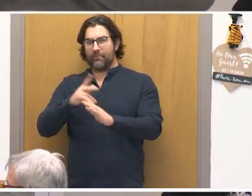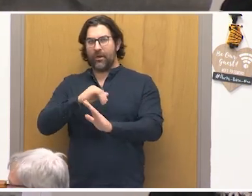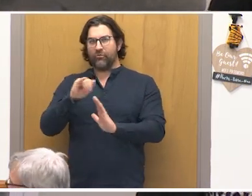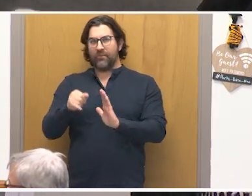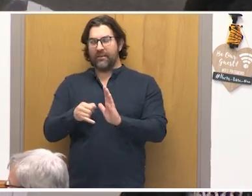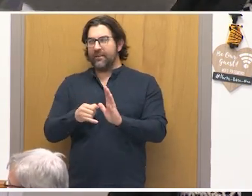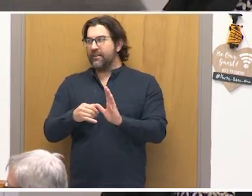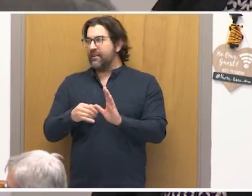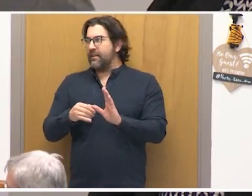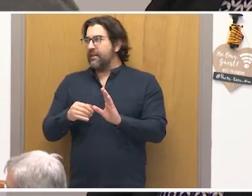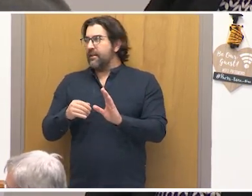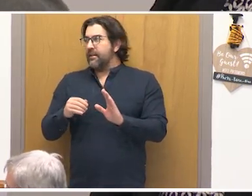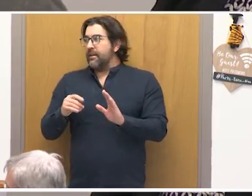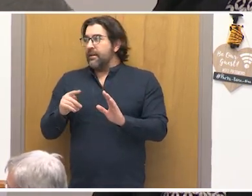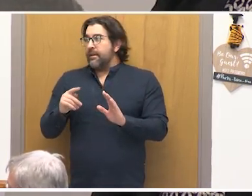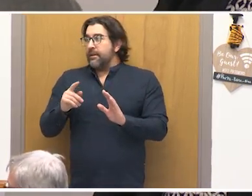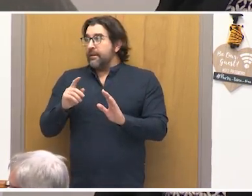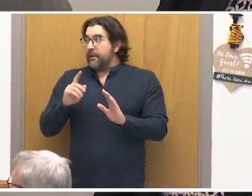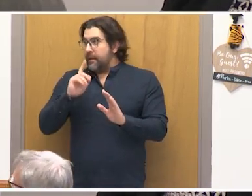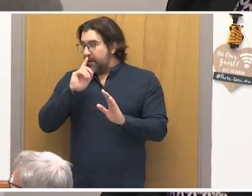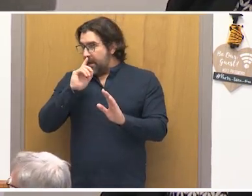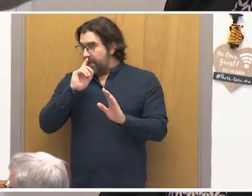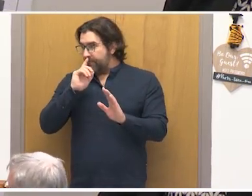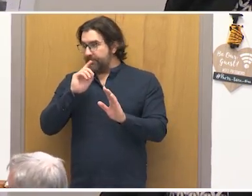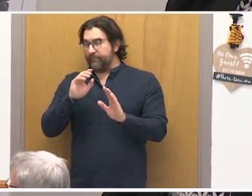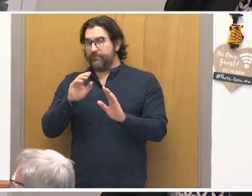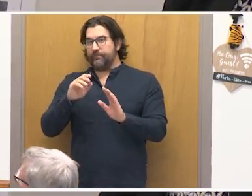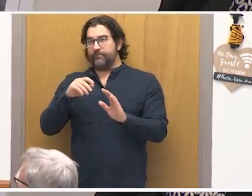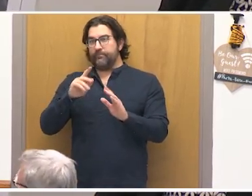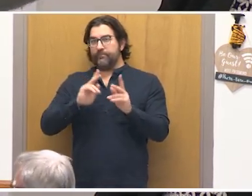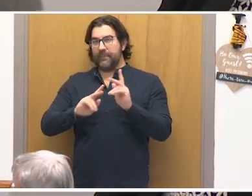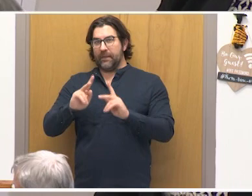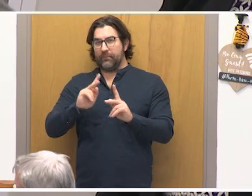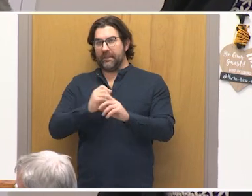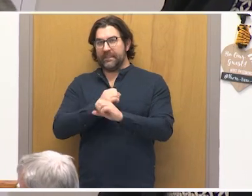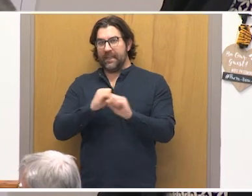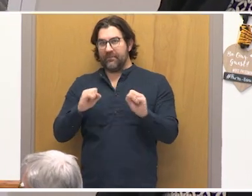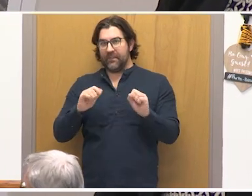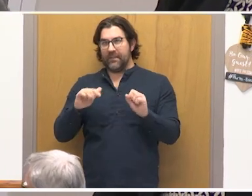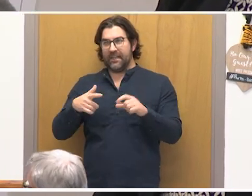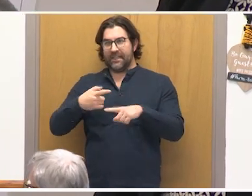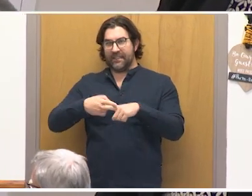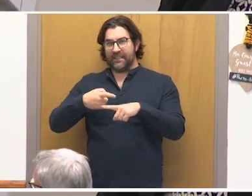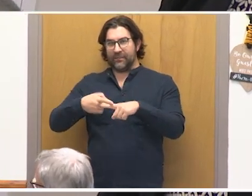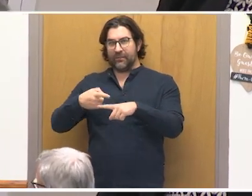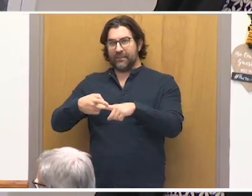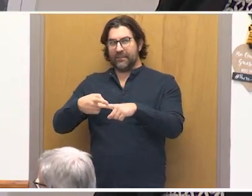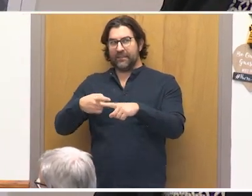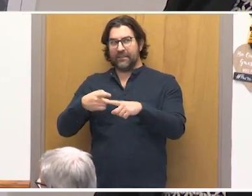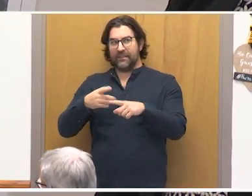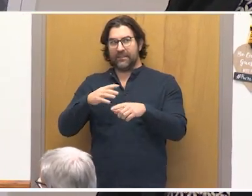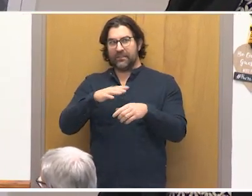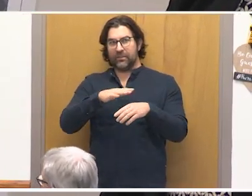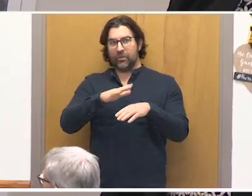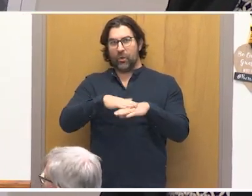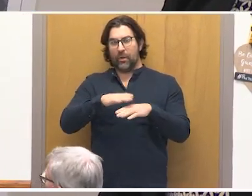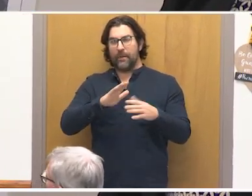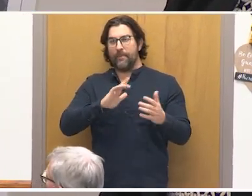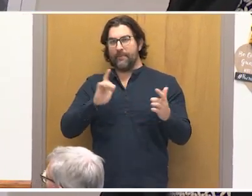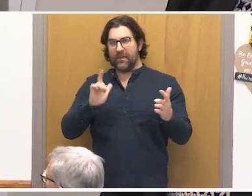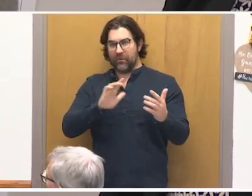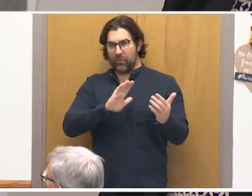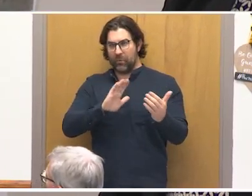is tasked with doing pedestrian safety at intersections, at signalized intersections on a larger